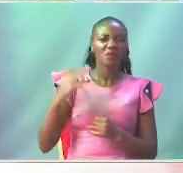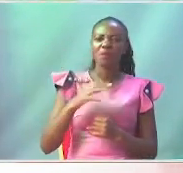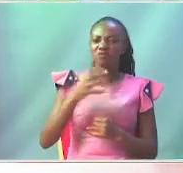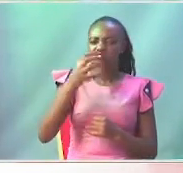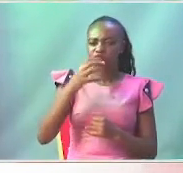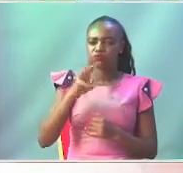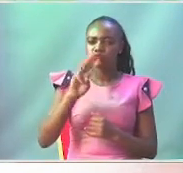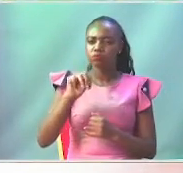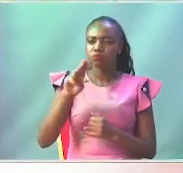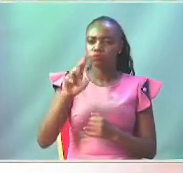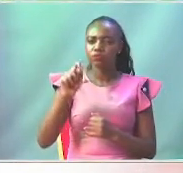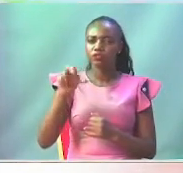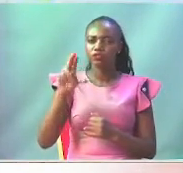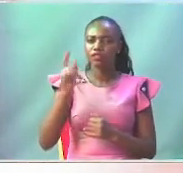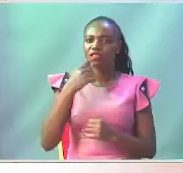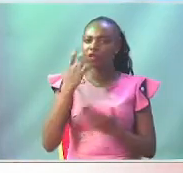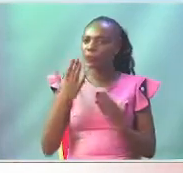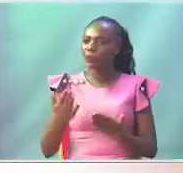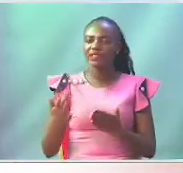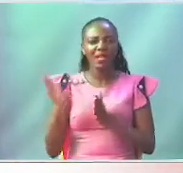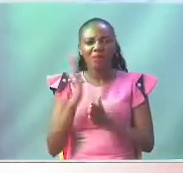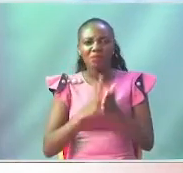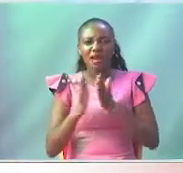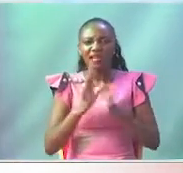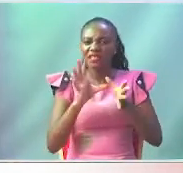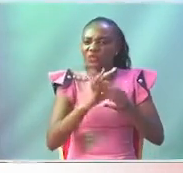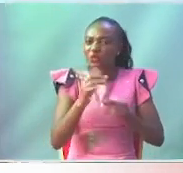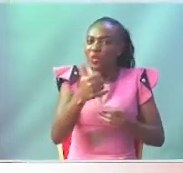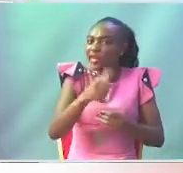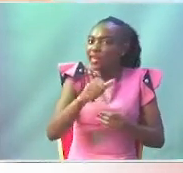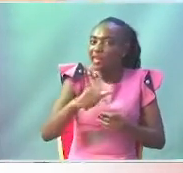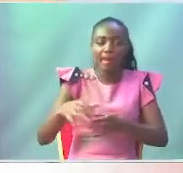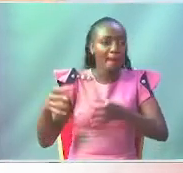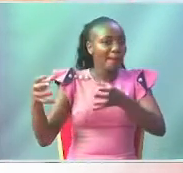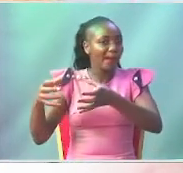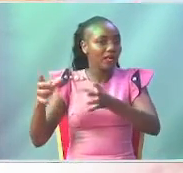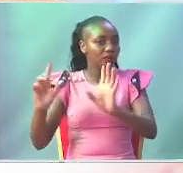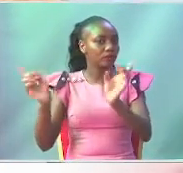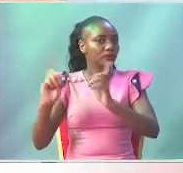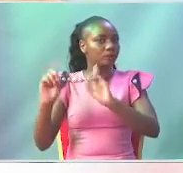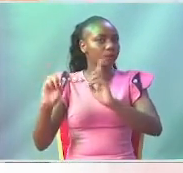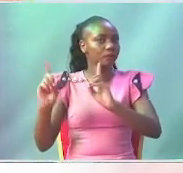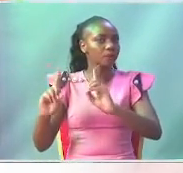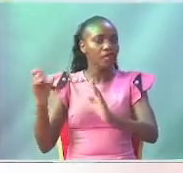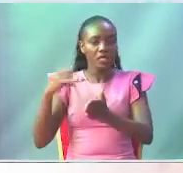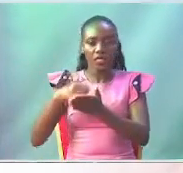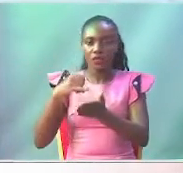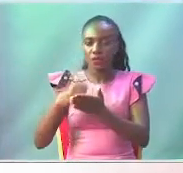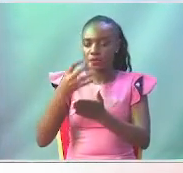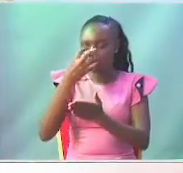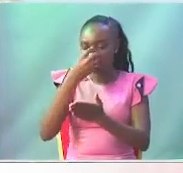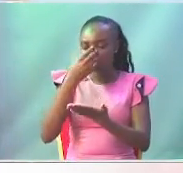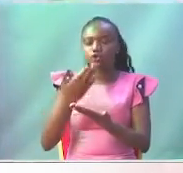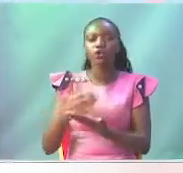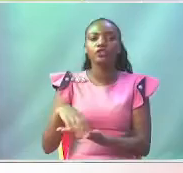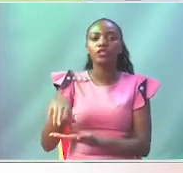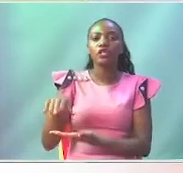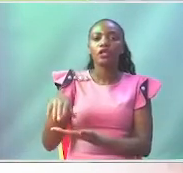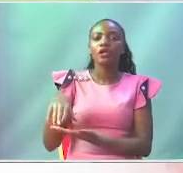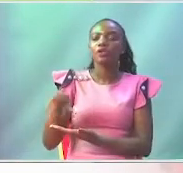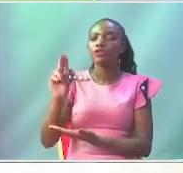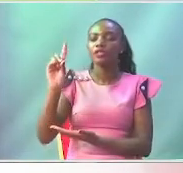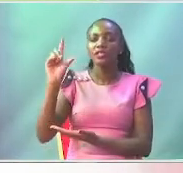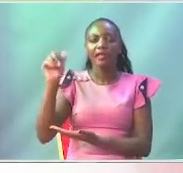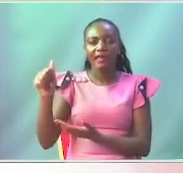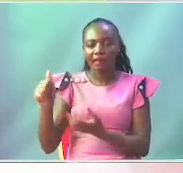remained non-committal on an alliance with either of the leading political formations, including Ruto's Kenya Kwanza, comprising of